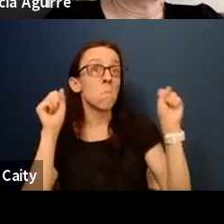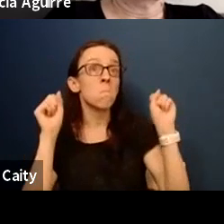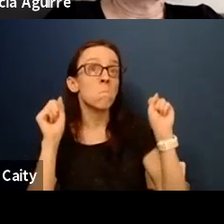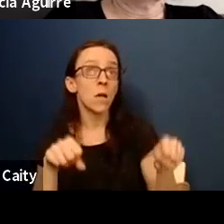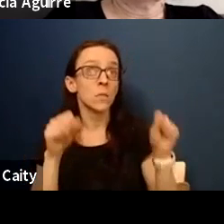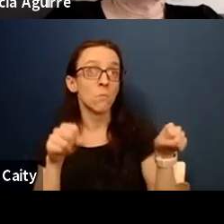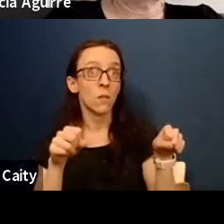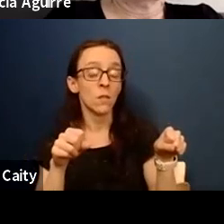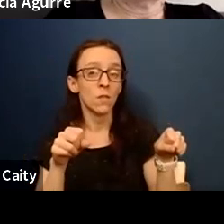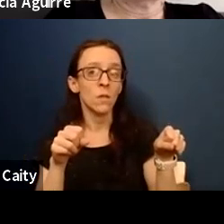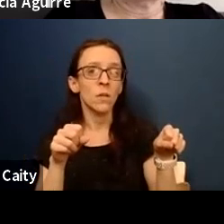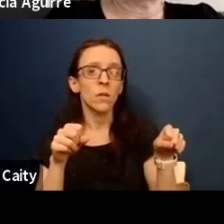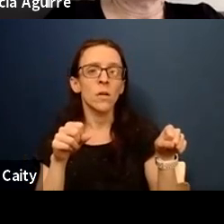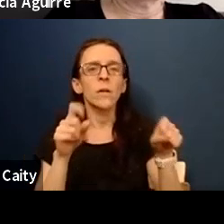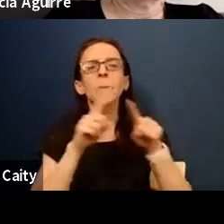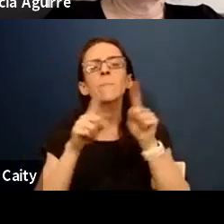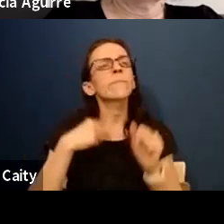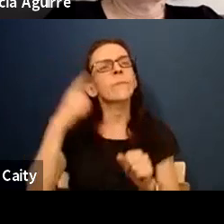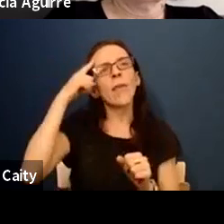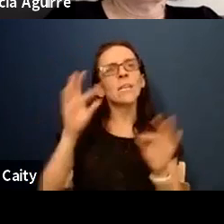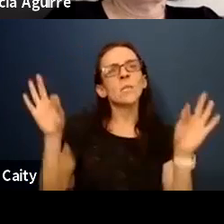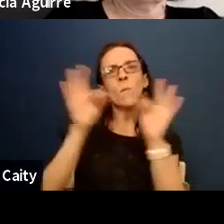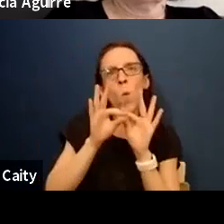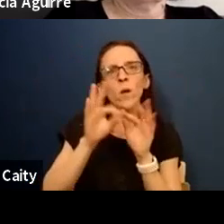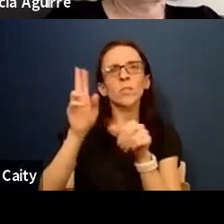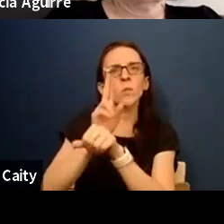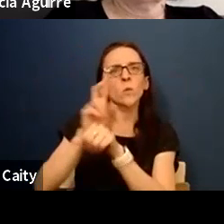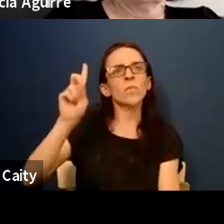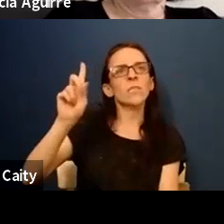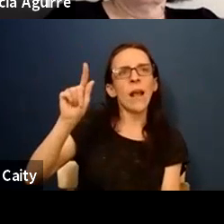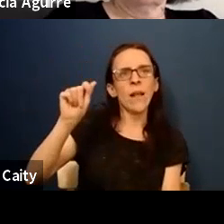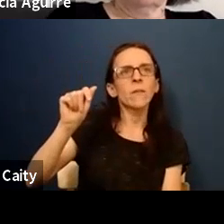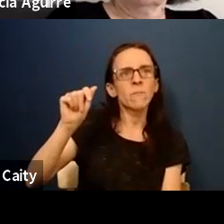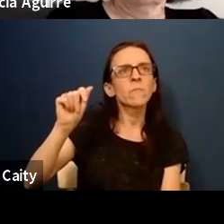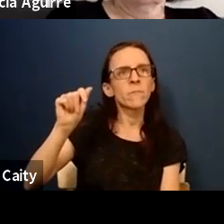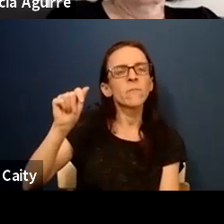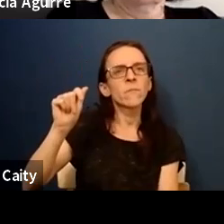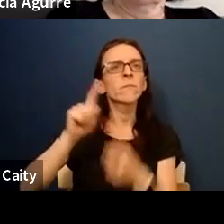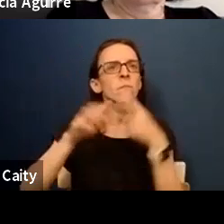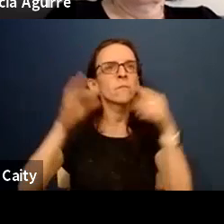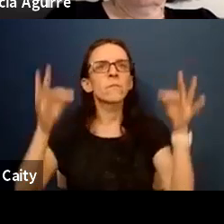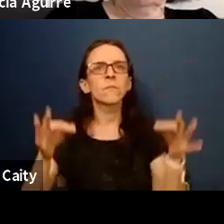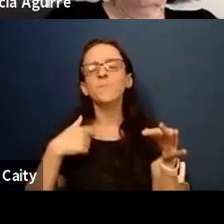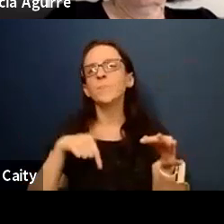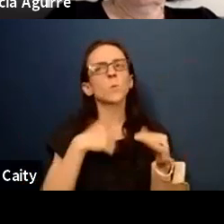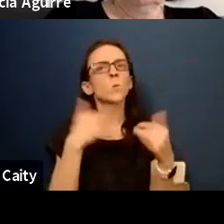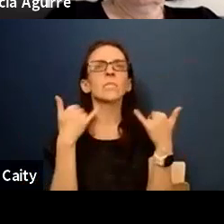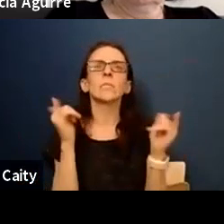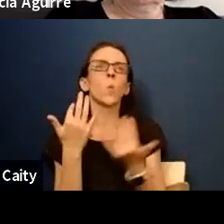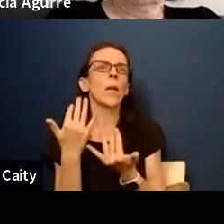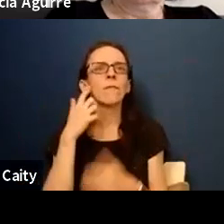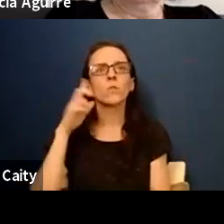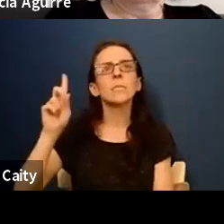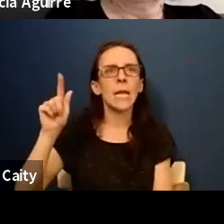but I think it is important to let the data drive the decision. And we're still waiting for that